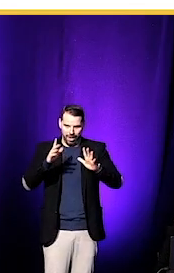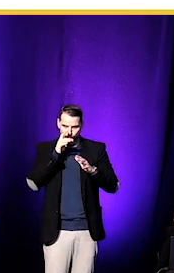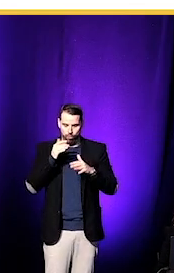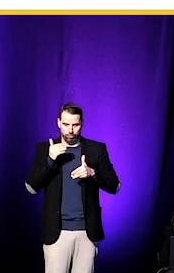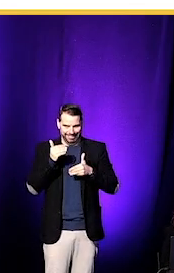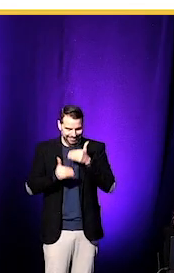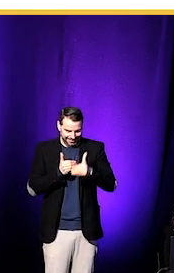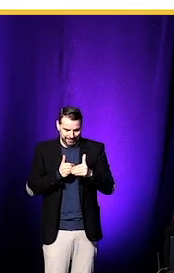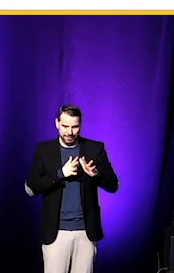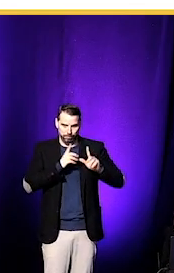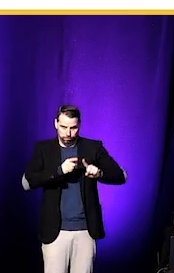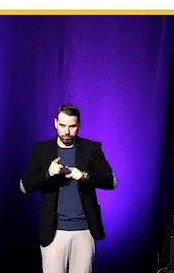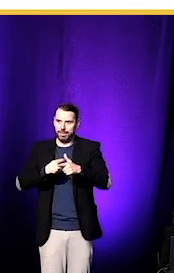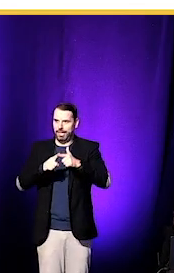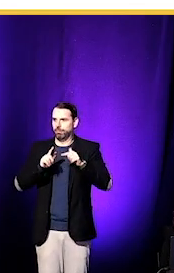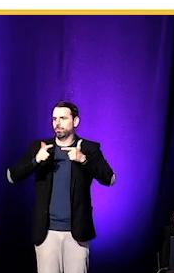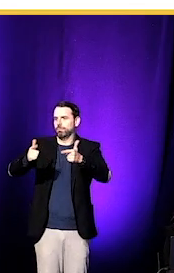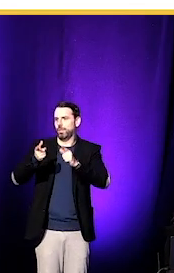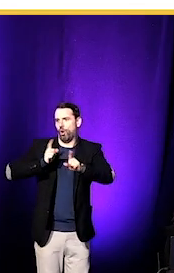with me.